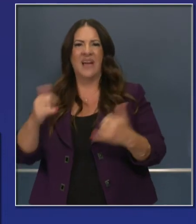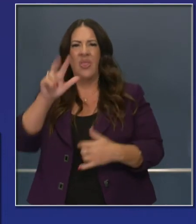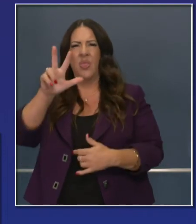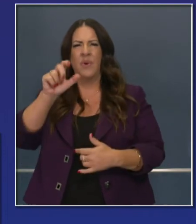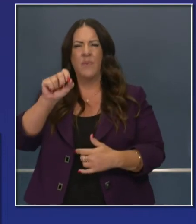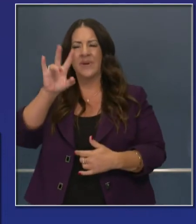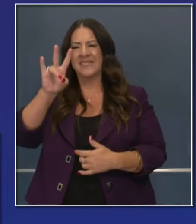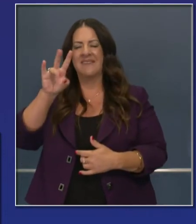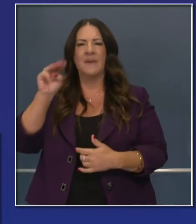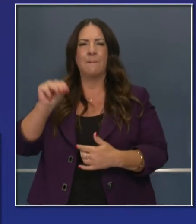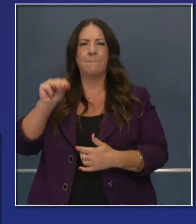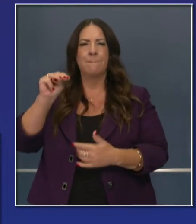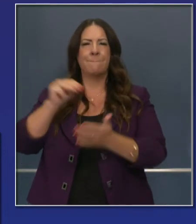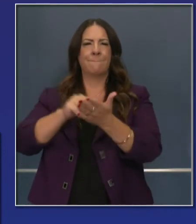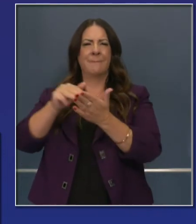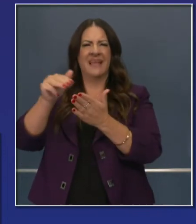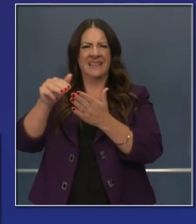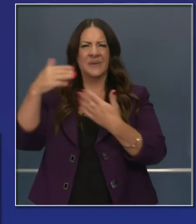burned, over